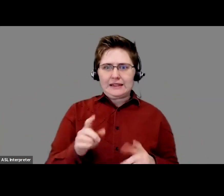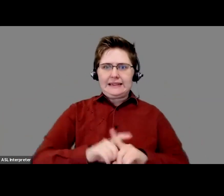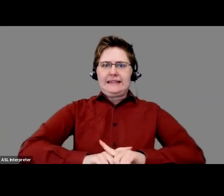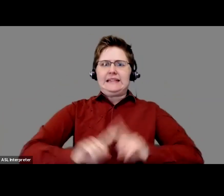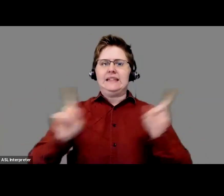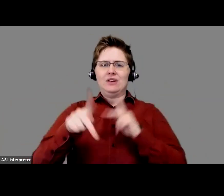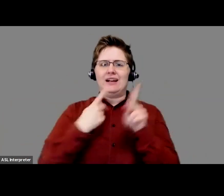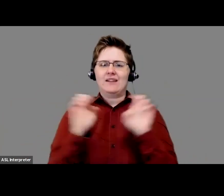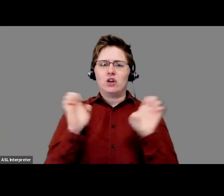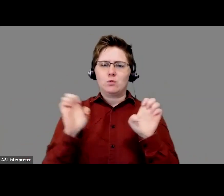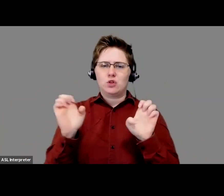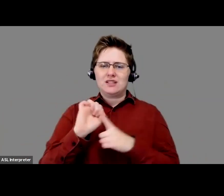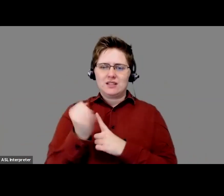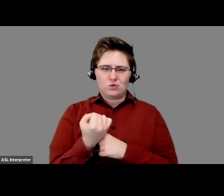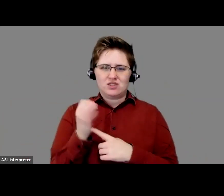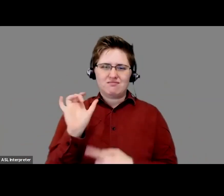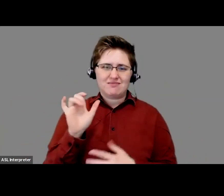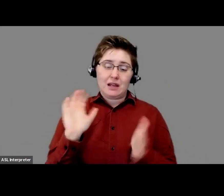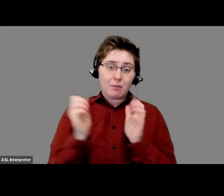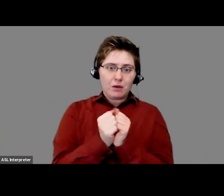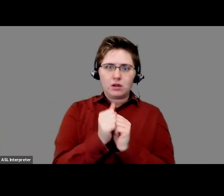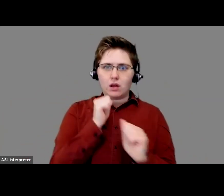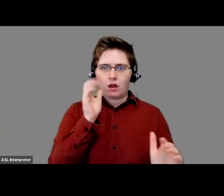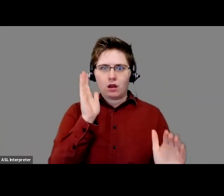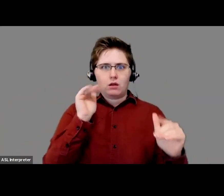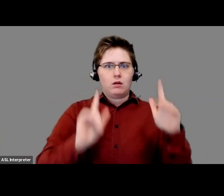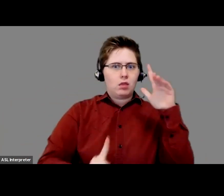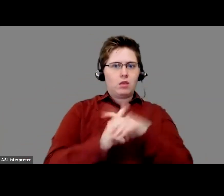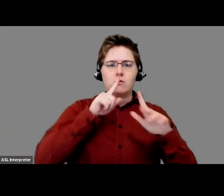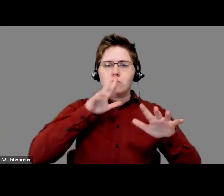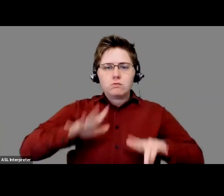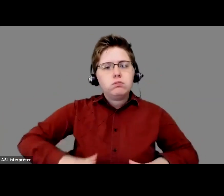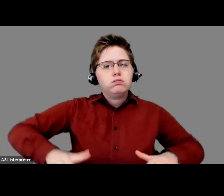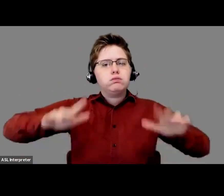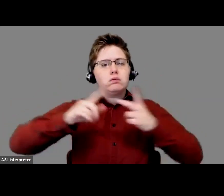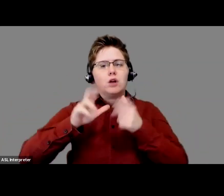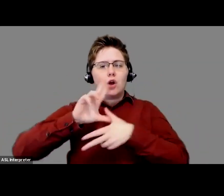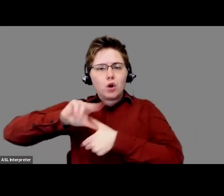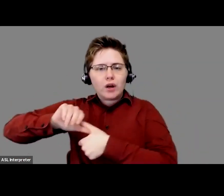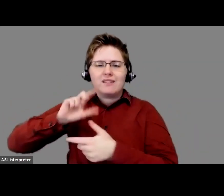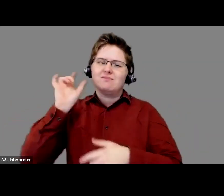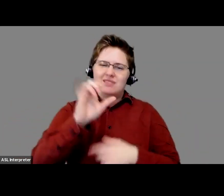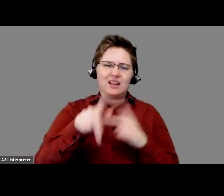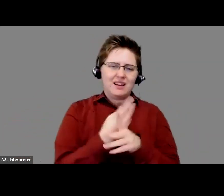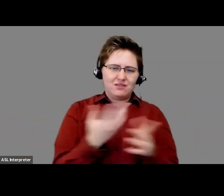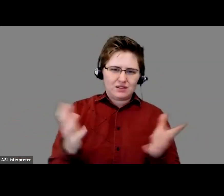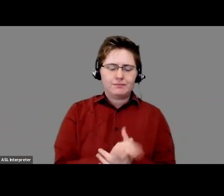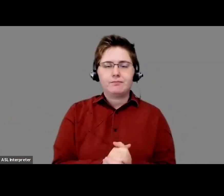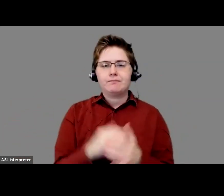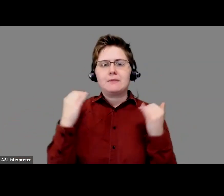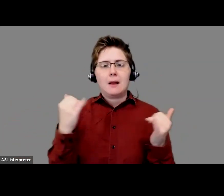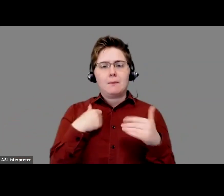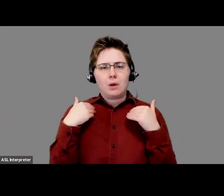kind of emergency situation than say an unexpected flooding or a hurricane or something like that. So I'm going to go ahead